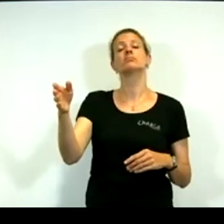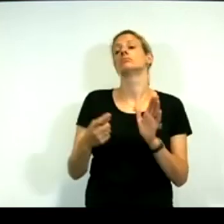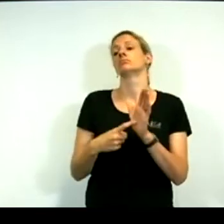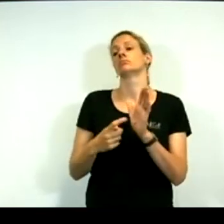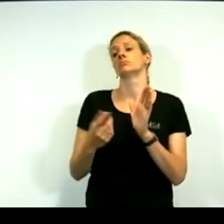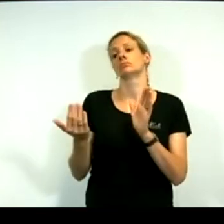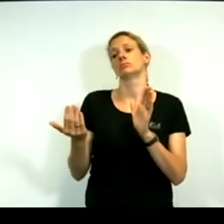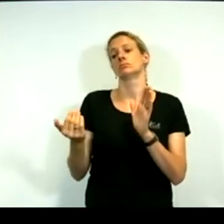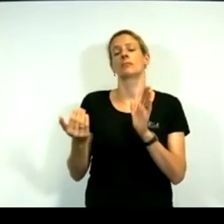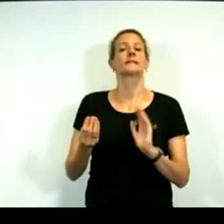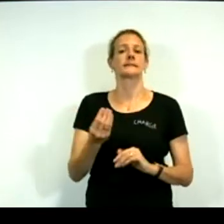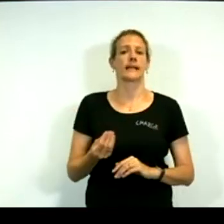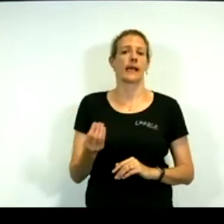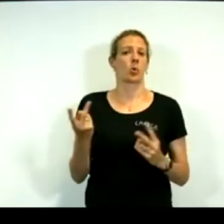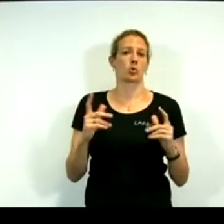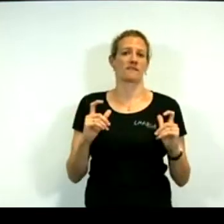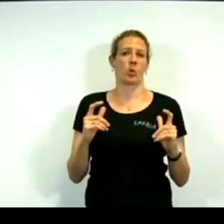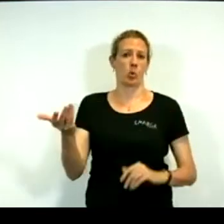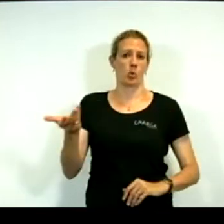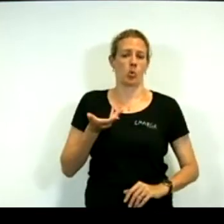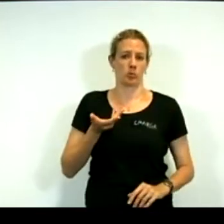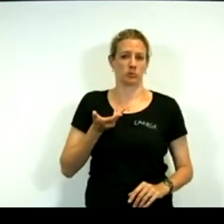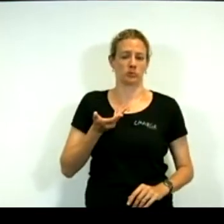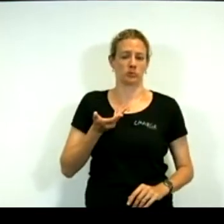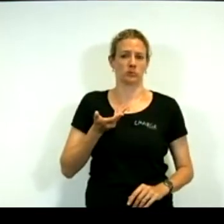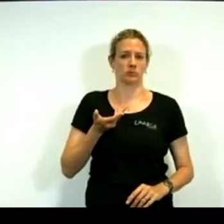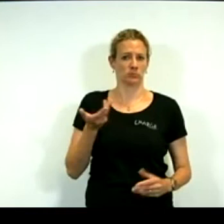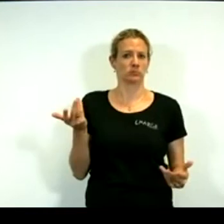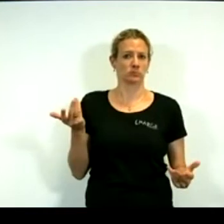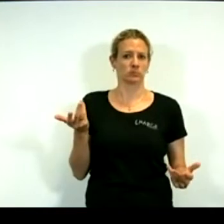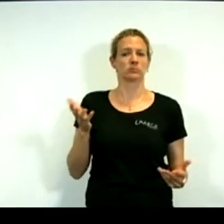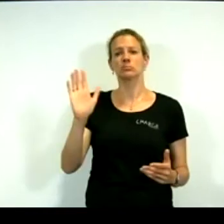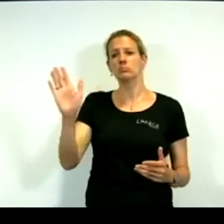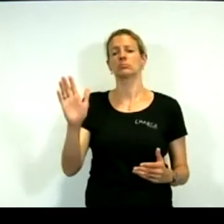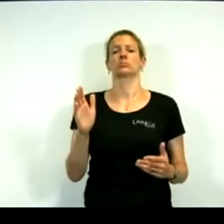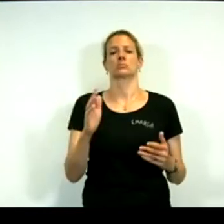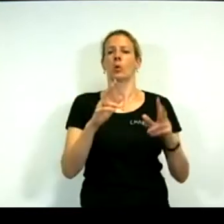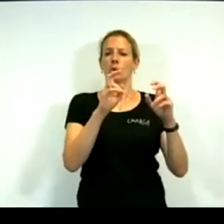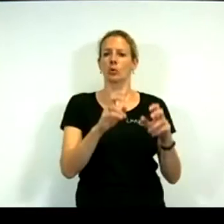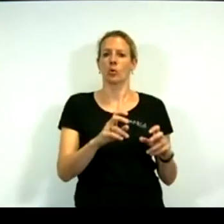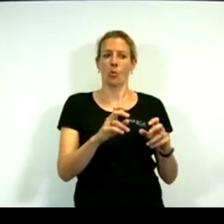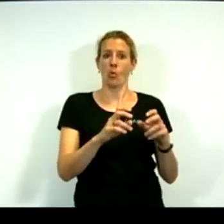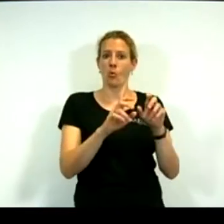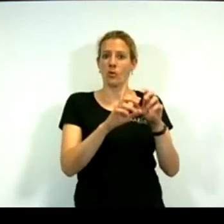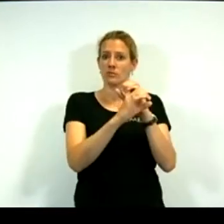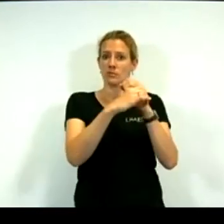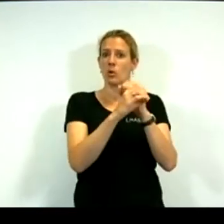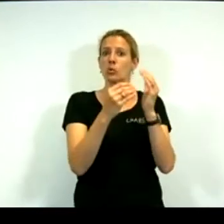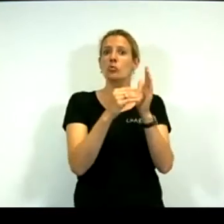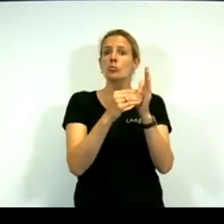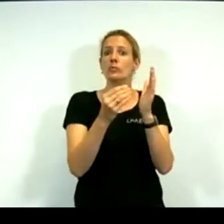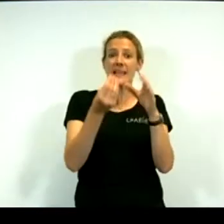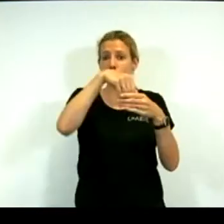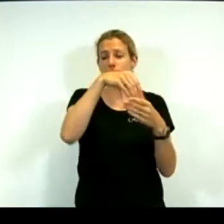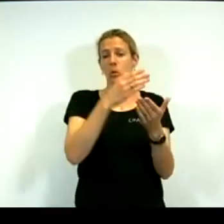take a photo through the ophthalmoscope, because they have cameras in them, to give you so that you